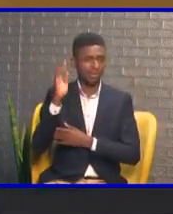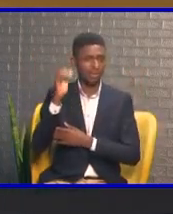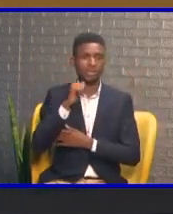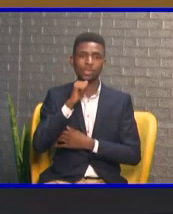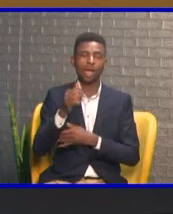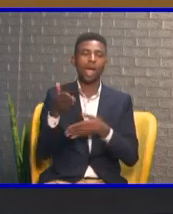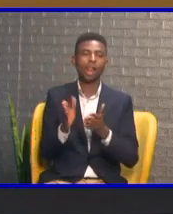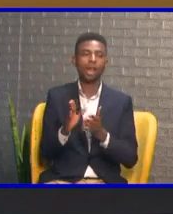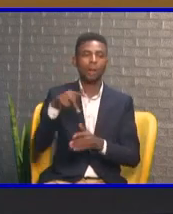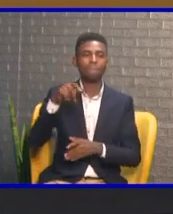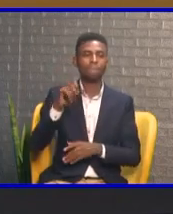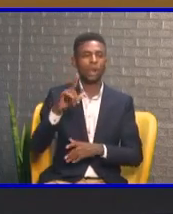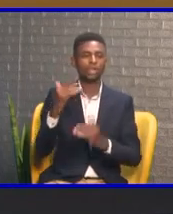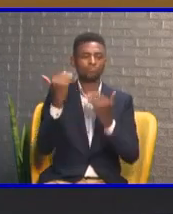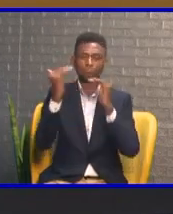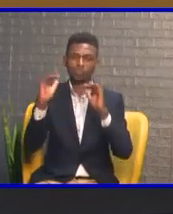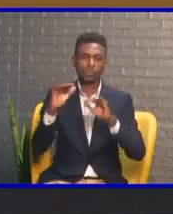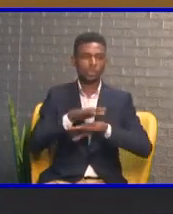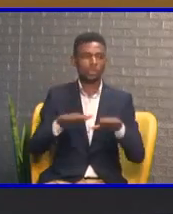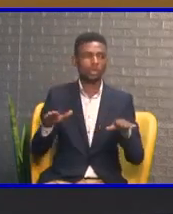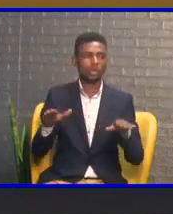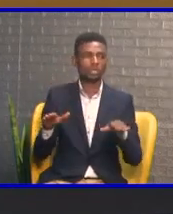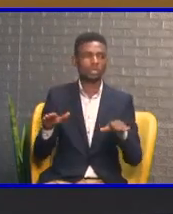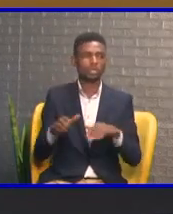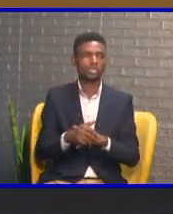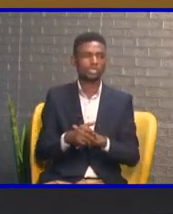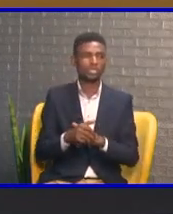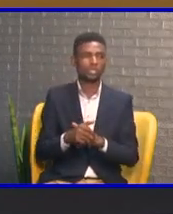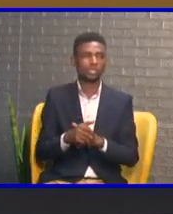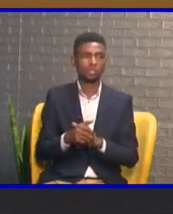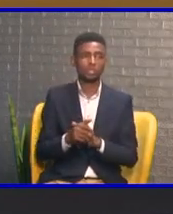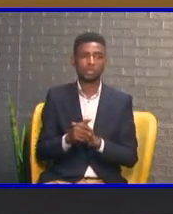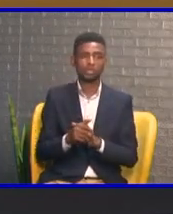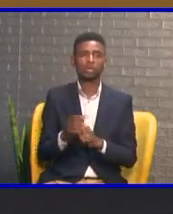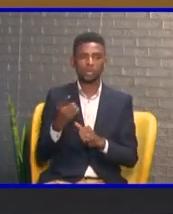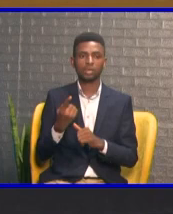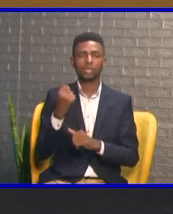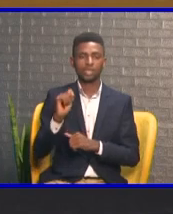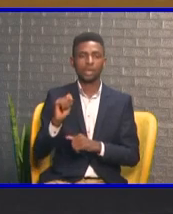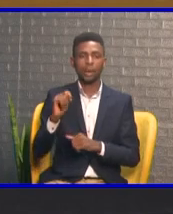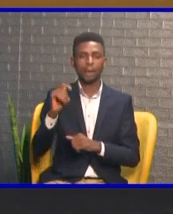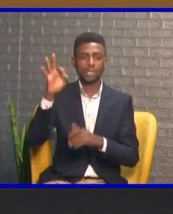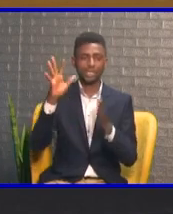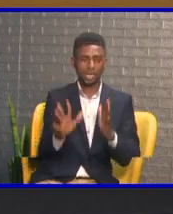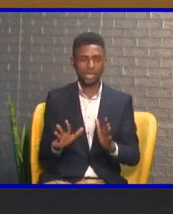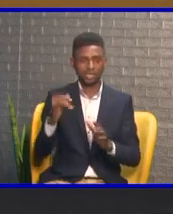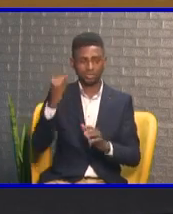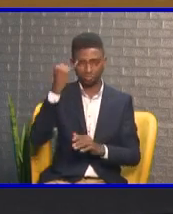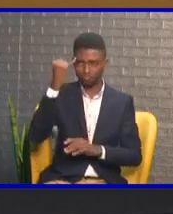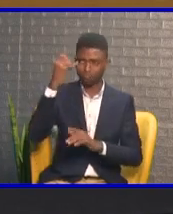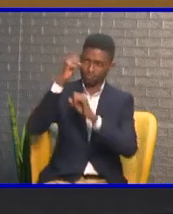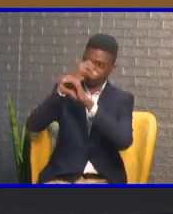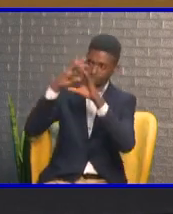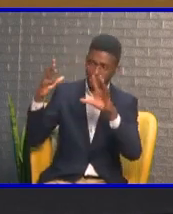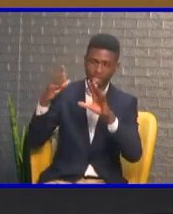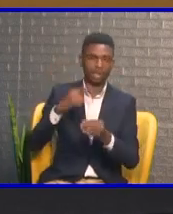limit him. Oh. Don't even allow the preacher limit you. Listen, the preacher's imagination, right, concerning you is